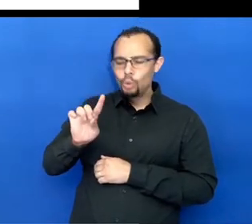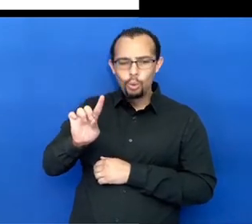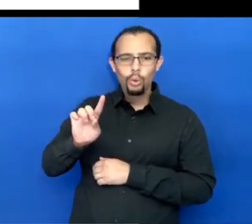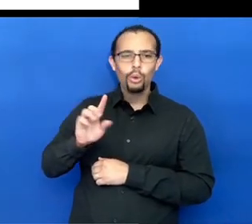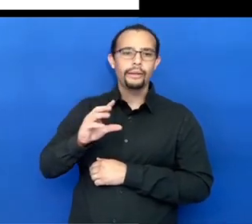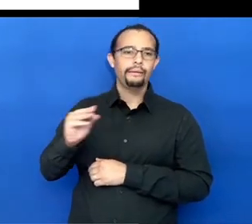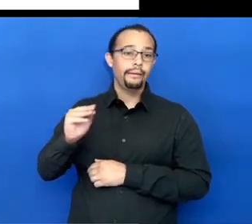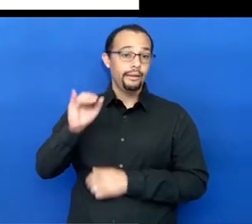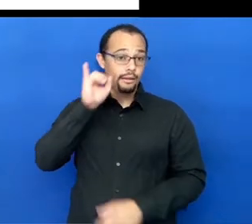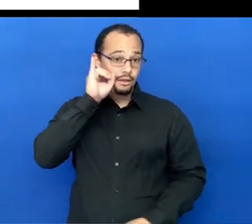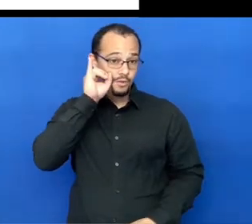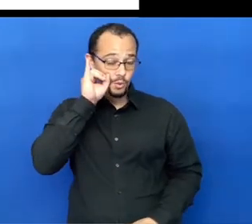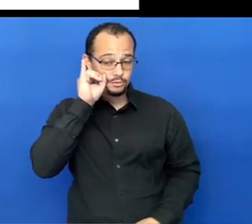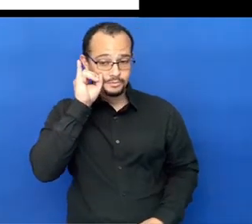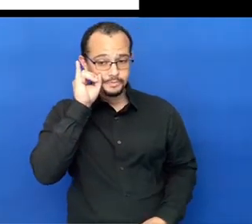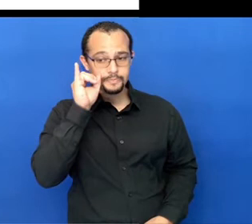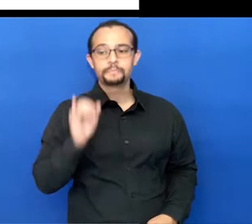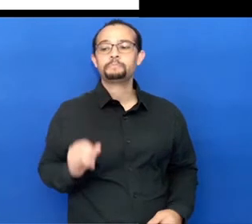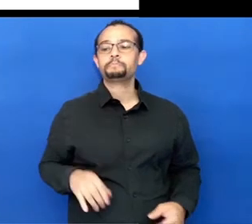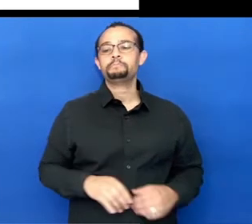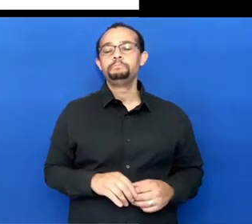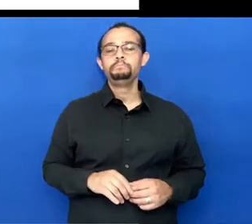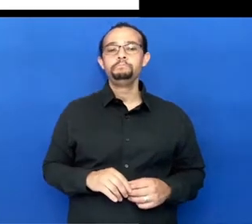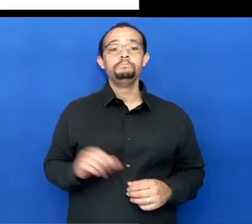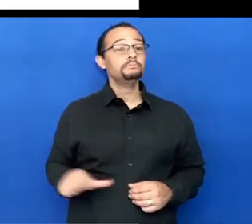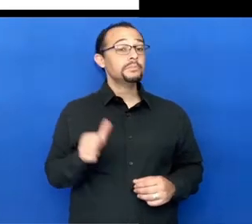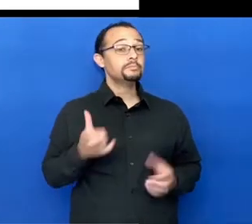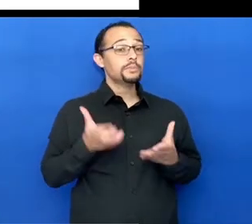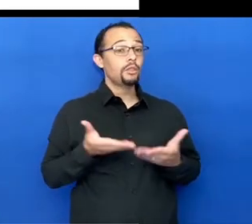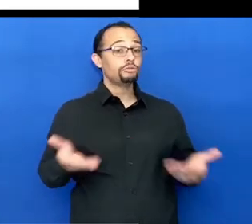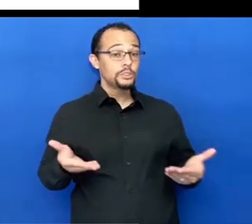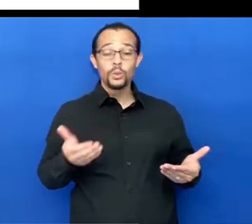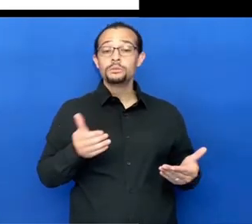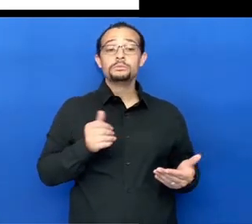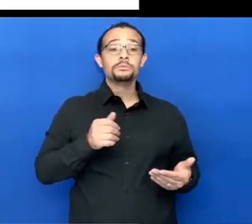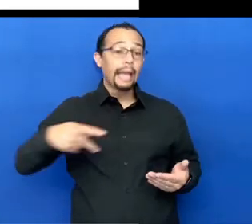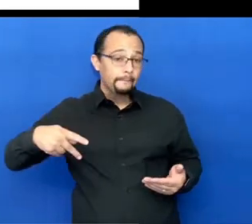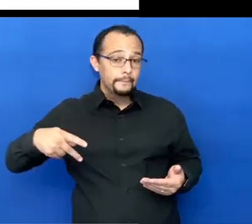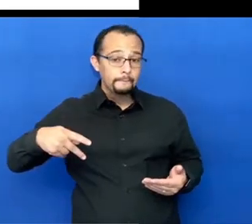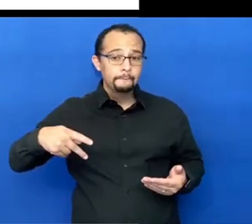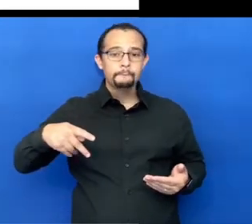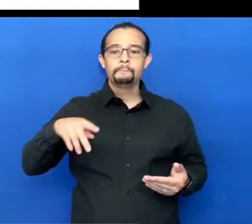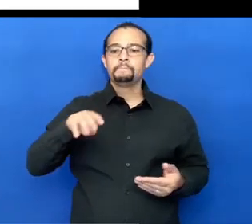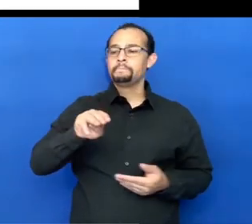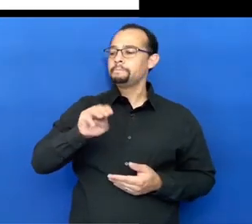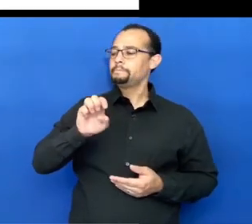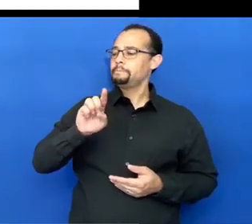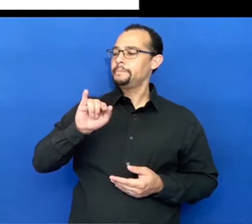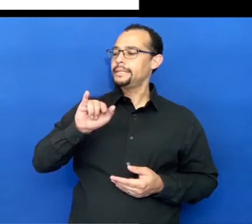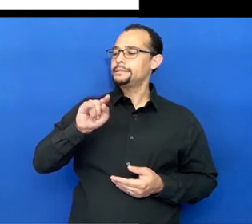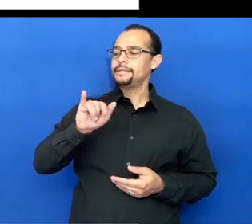available through Android as well as iPhone through your app application. Some additional